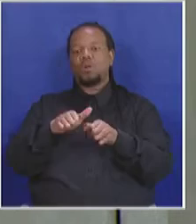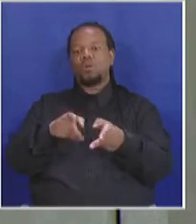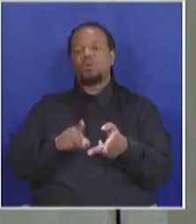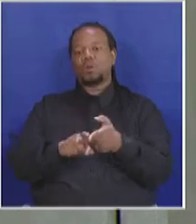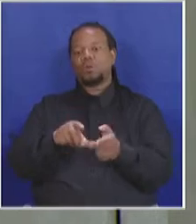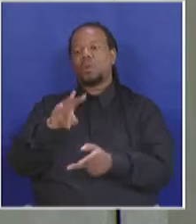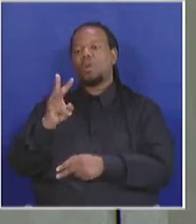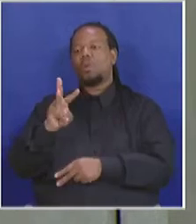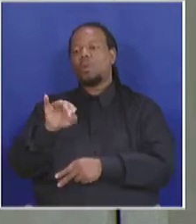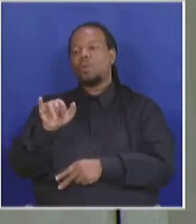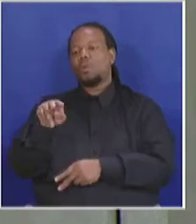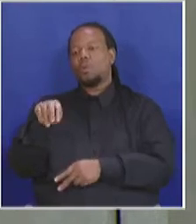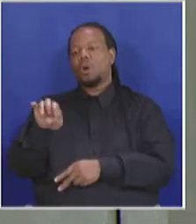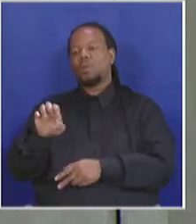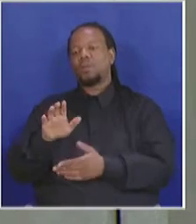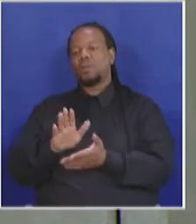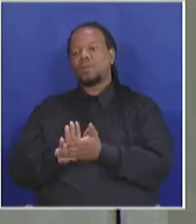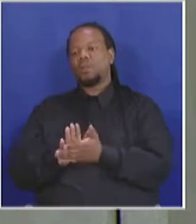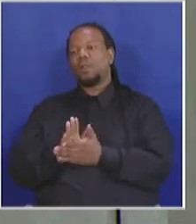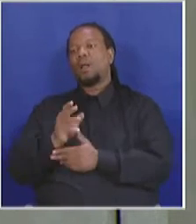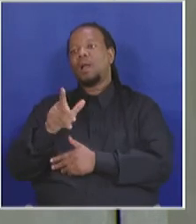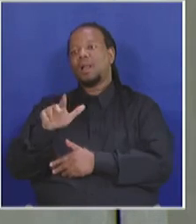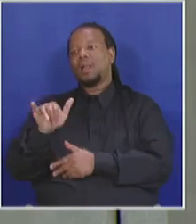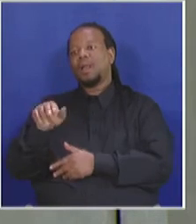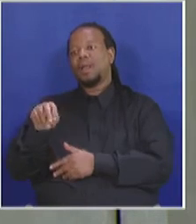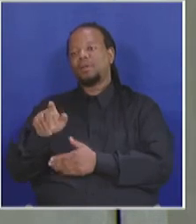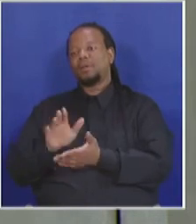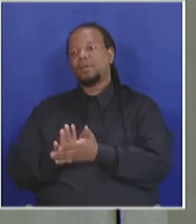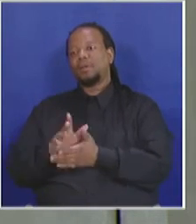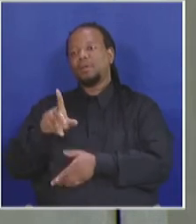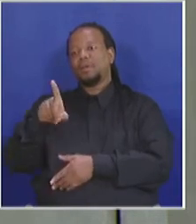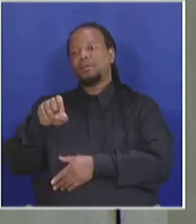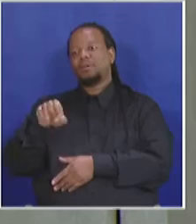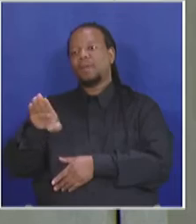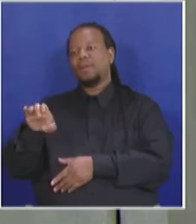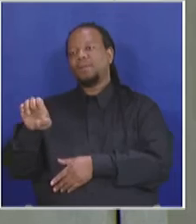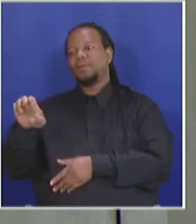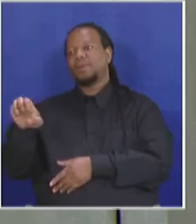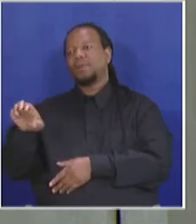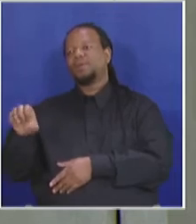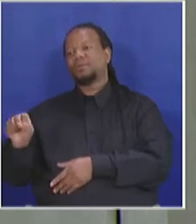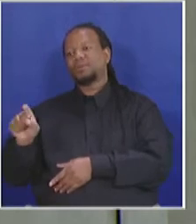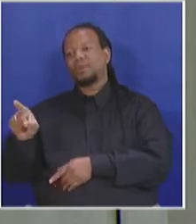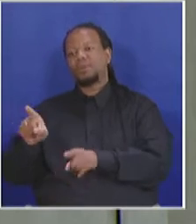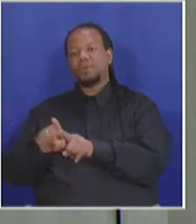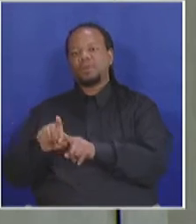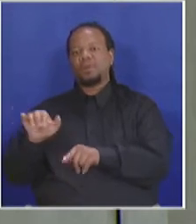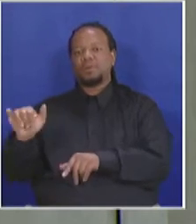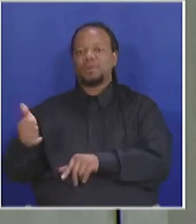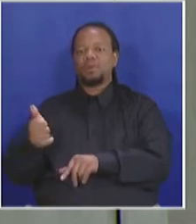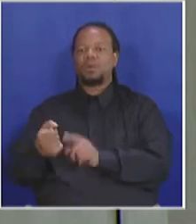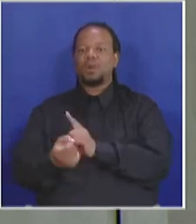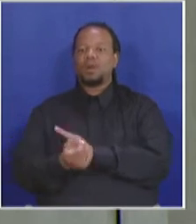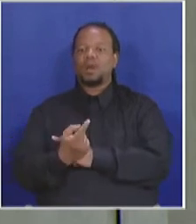Winelands, the BS Pass route, which will reduce the Durban-Gauteng corridor by 17 kilometers, thereby cutting off